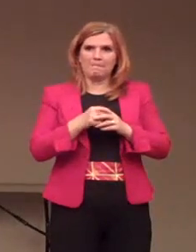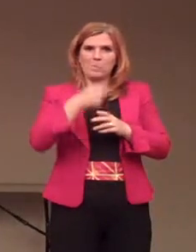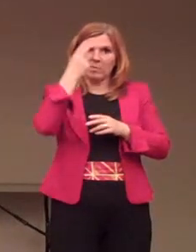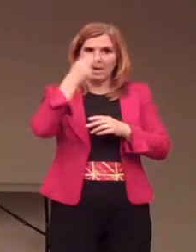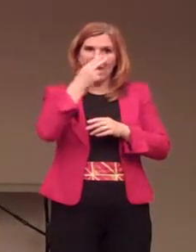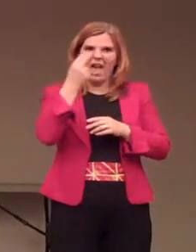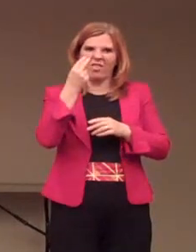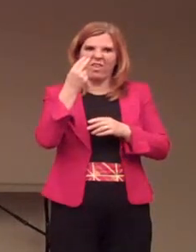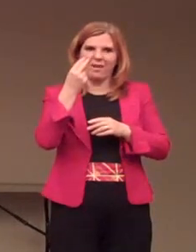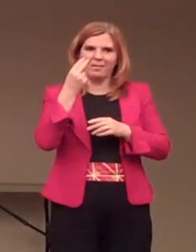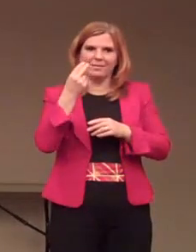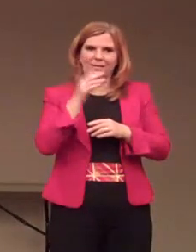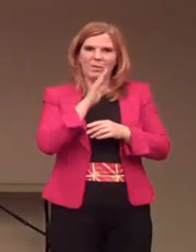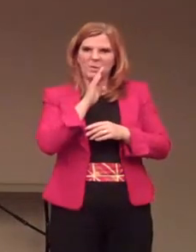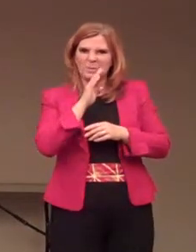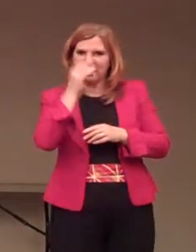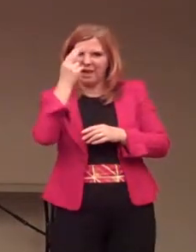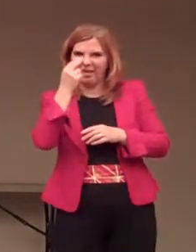Catholic.